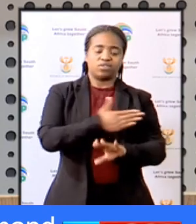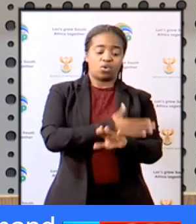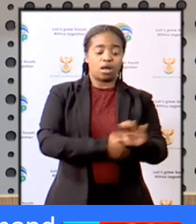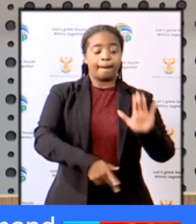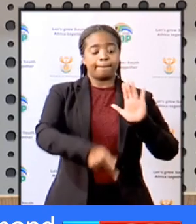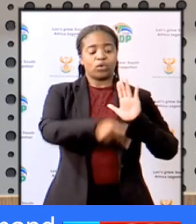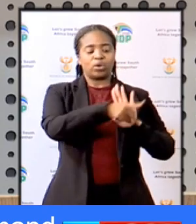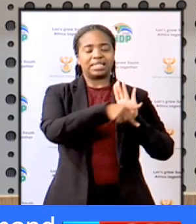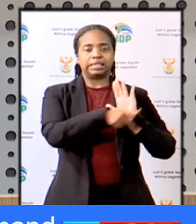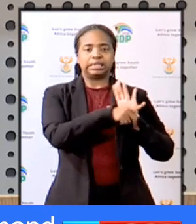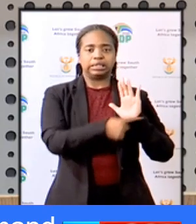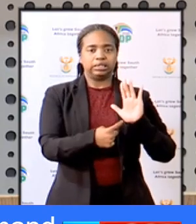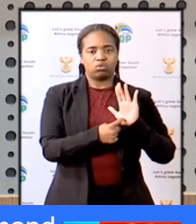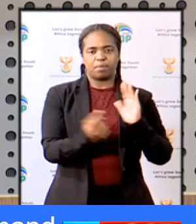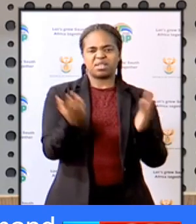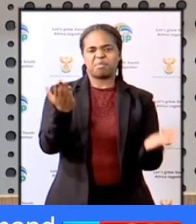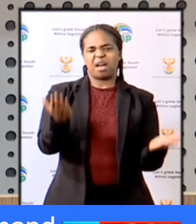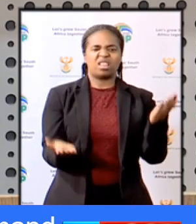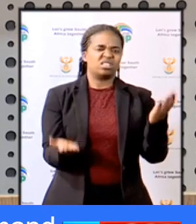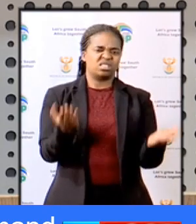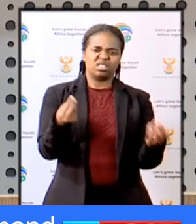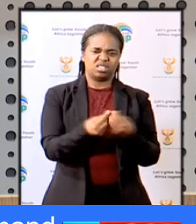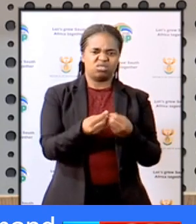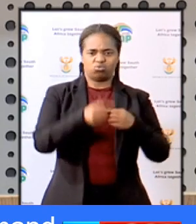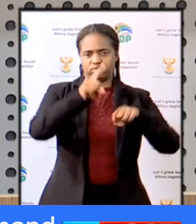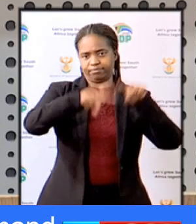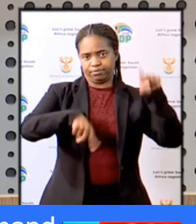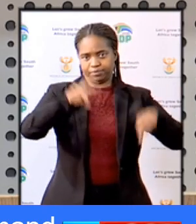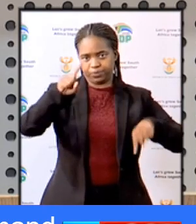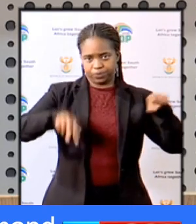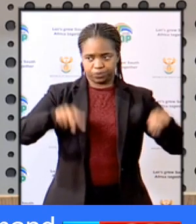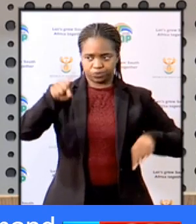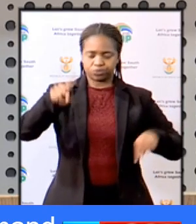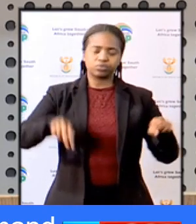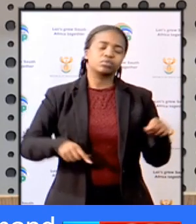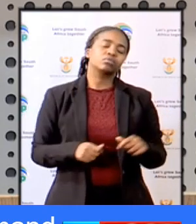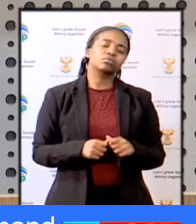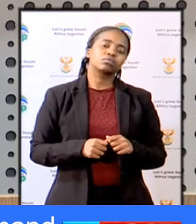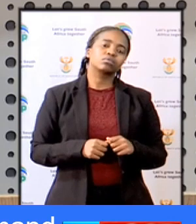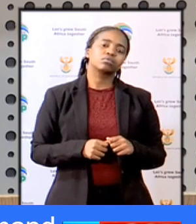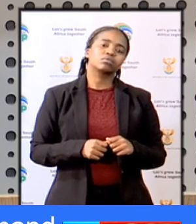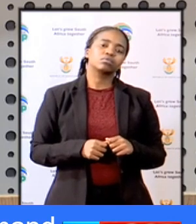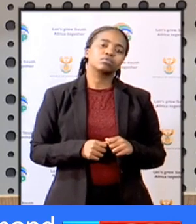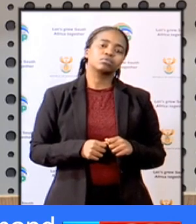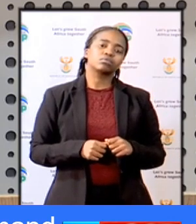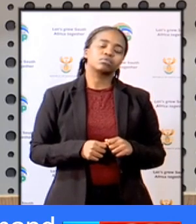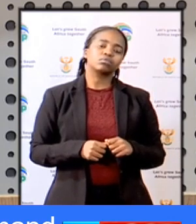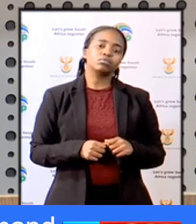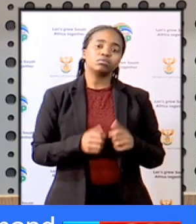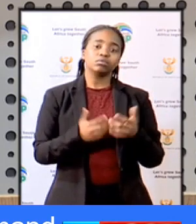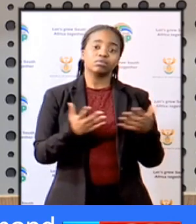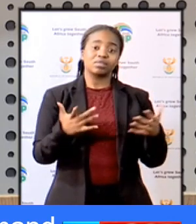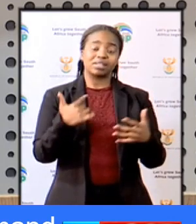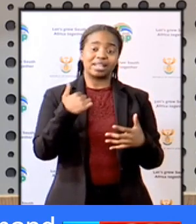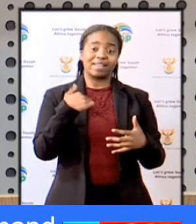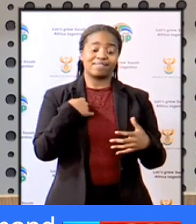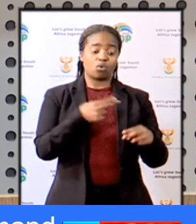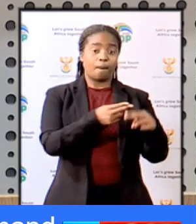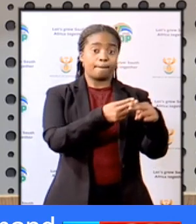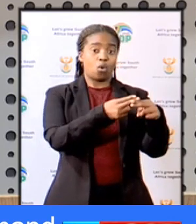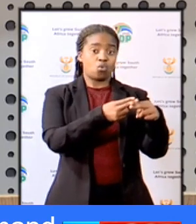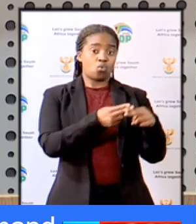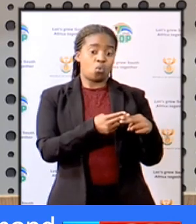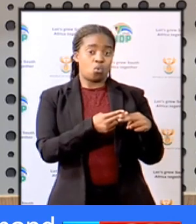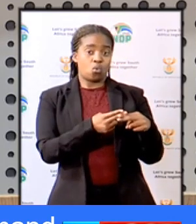policy is about balancing different things. So in the case of lending, either to